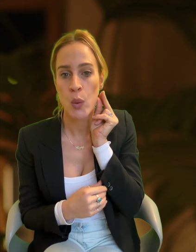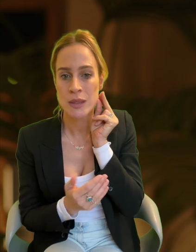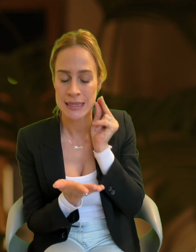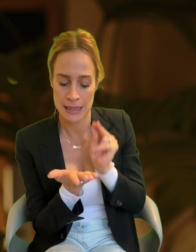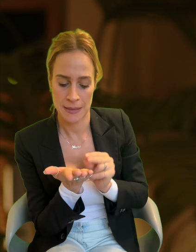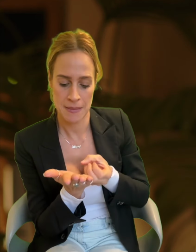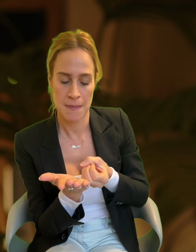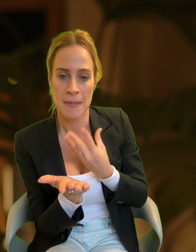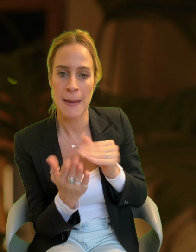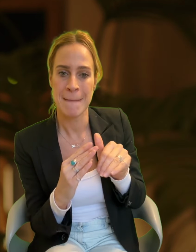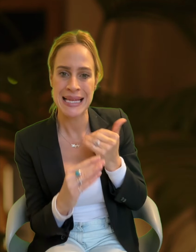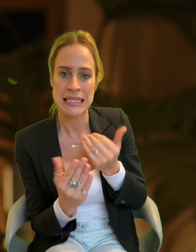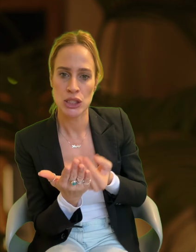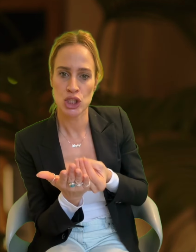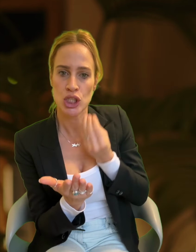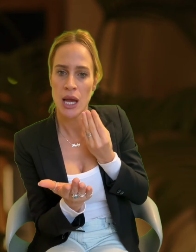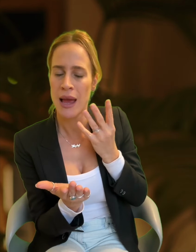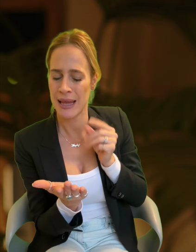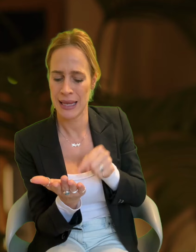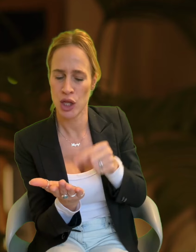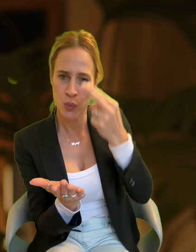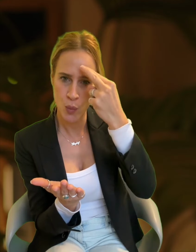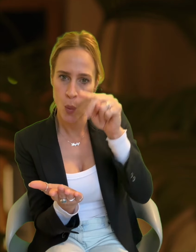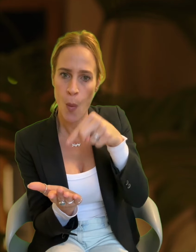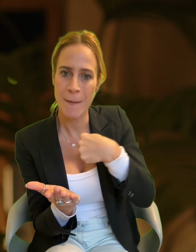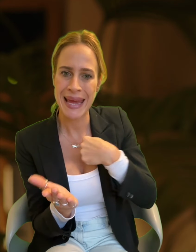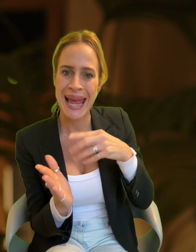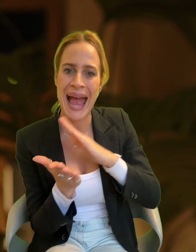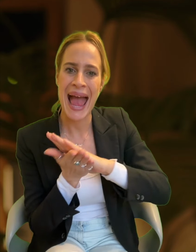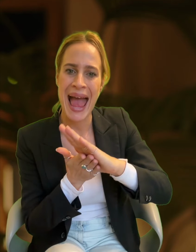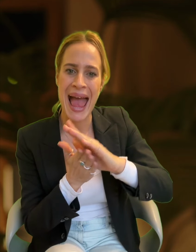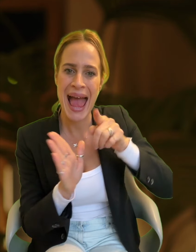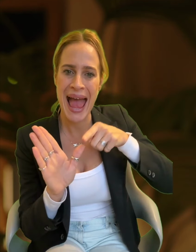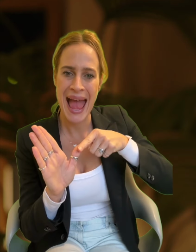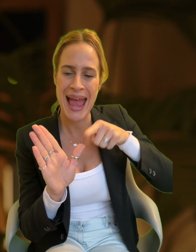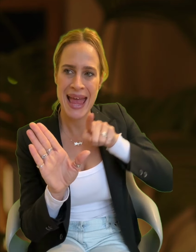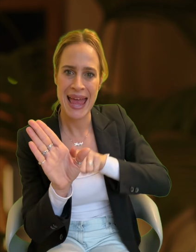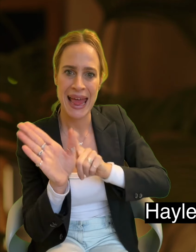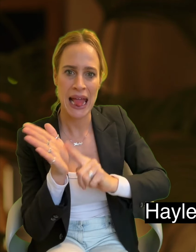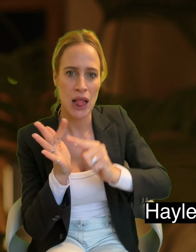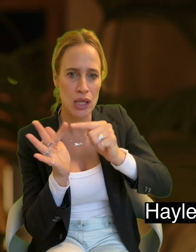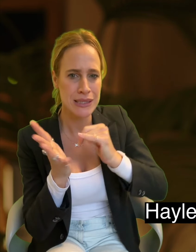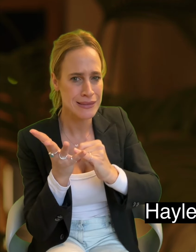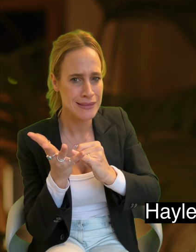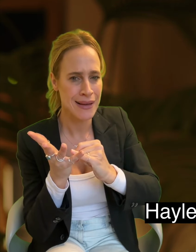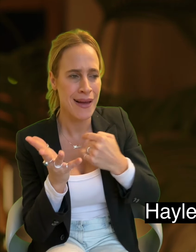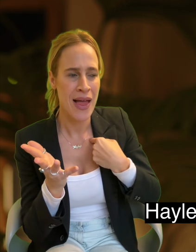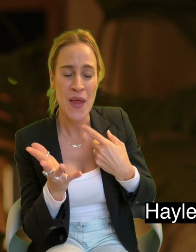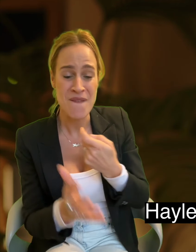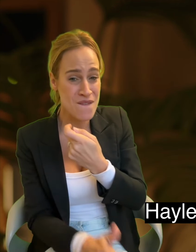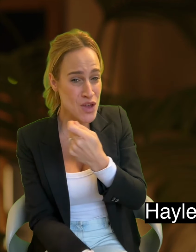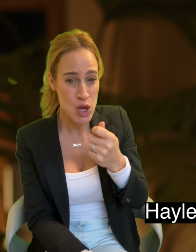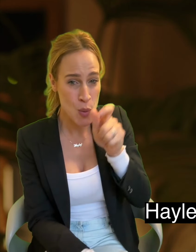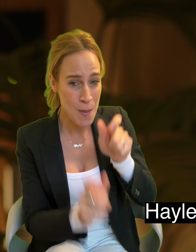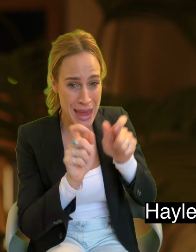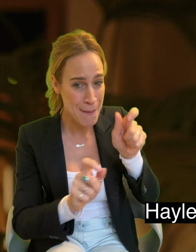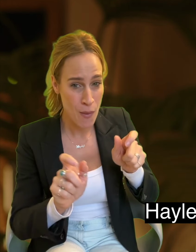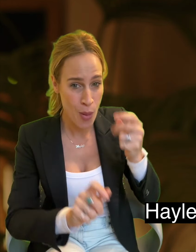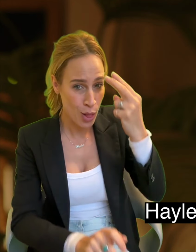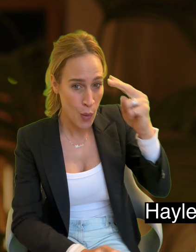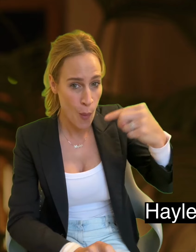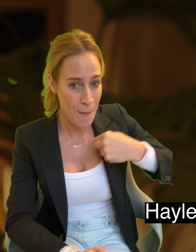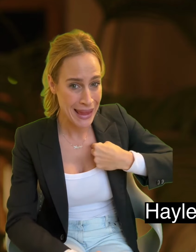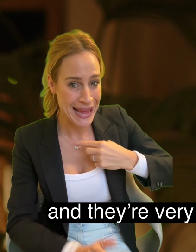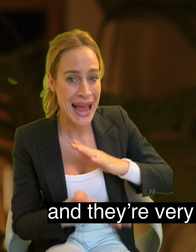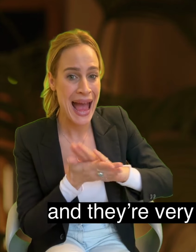just called me Hales? That word, right? There's a few people that have called me Hales in my life. Really? Few people in my